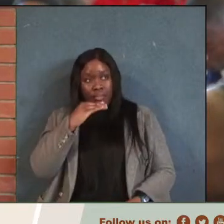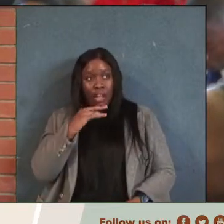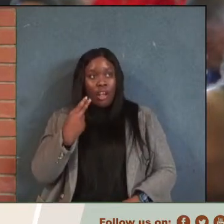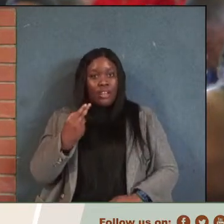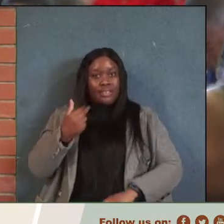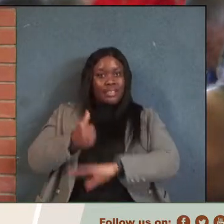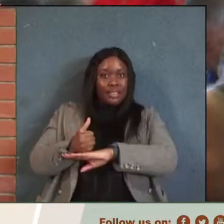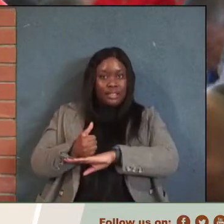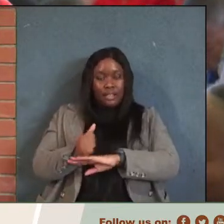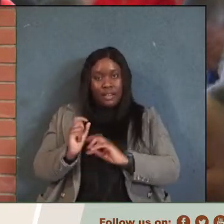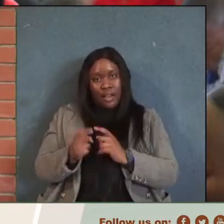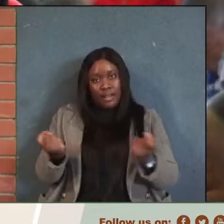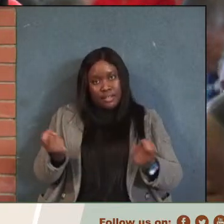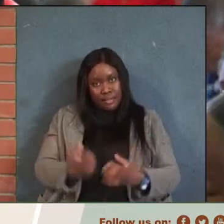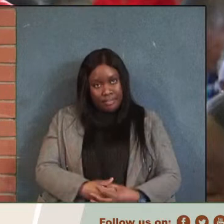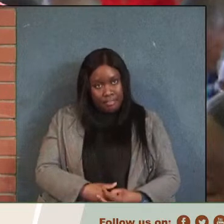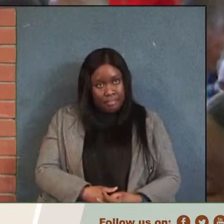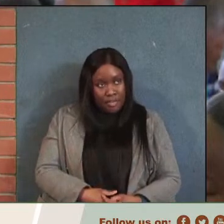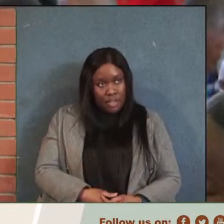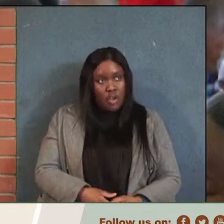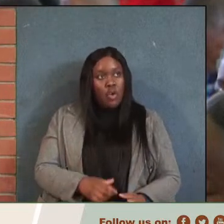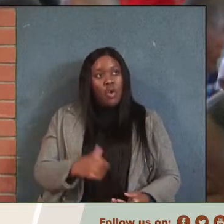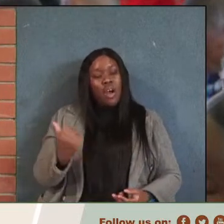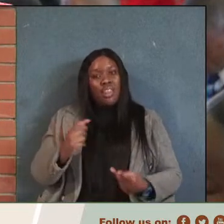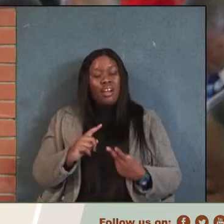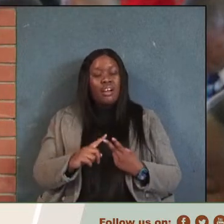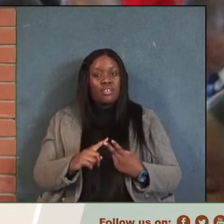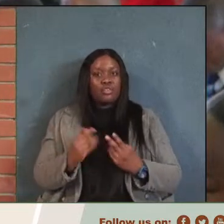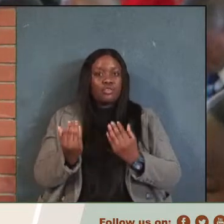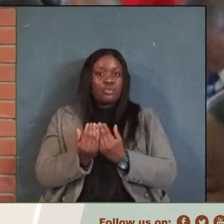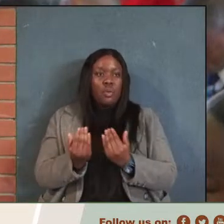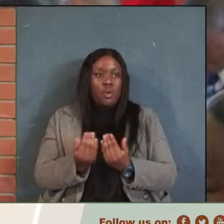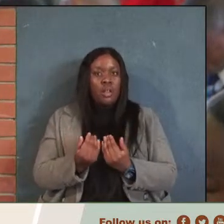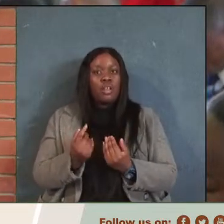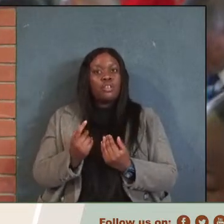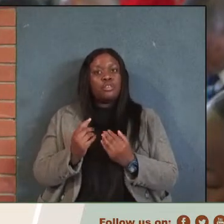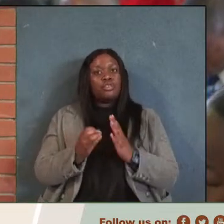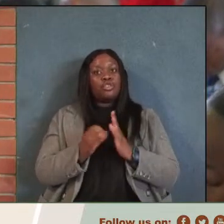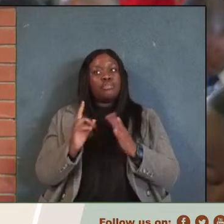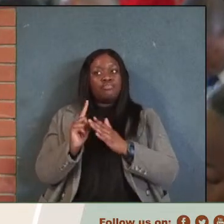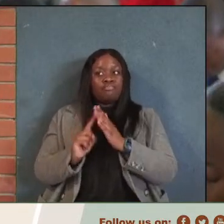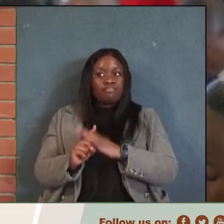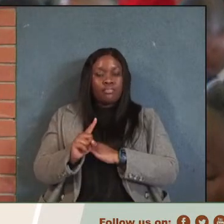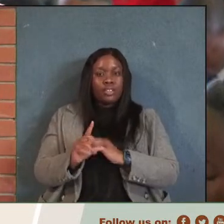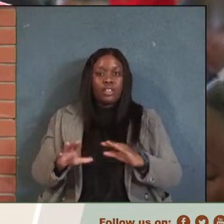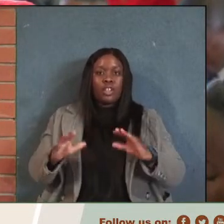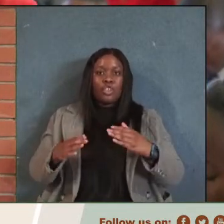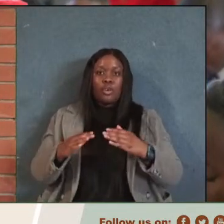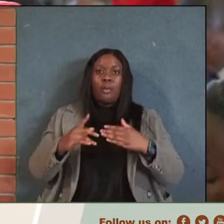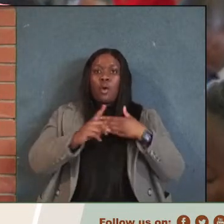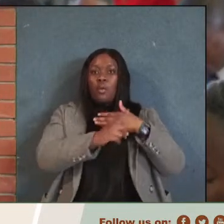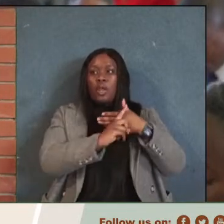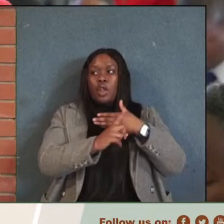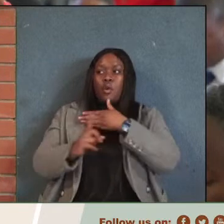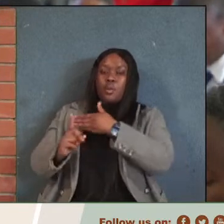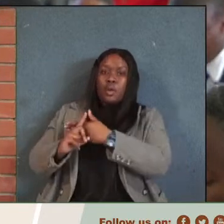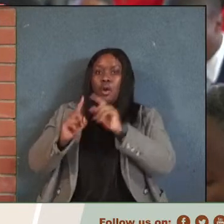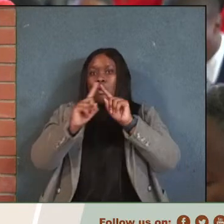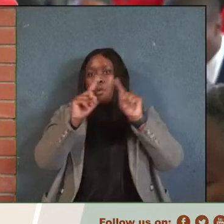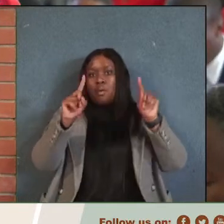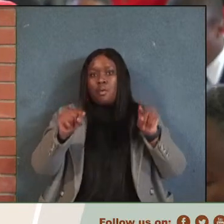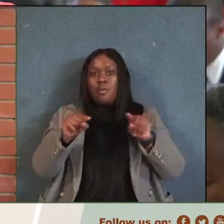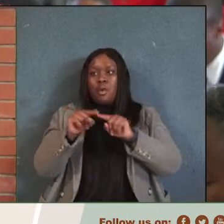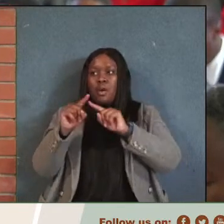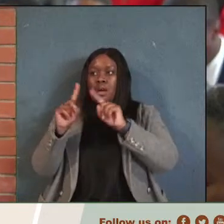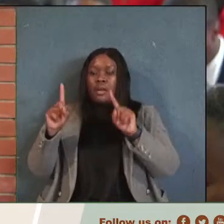on. We have other schools such as Badirile Secondary School, where students have to go to school in classrooms that do not have windows, not enough chairs or tables,